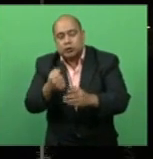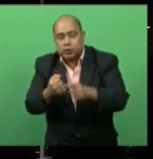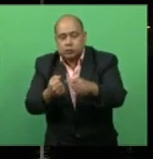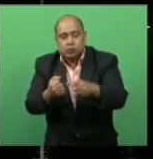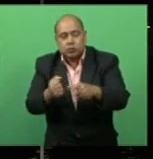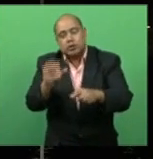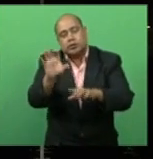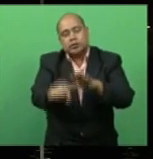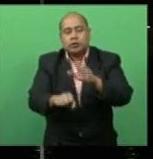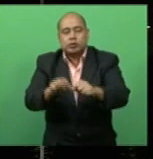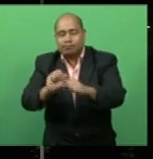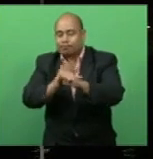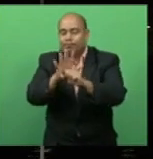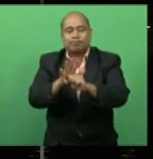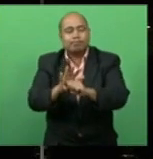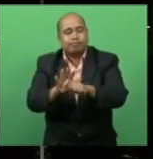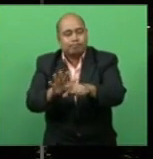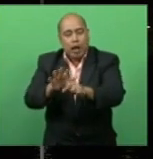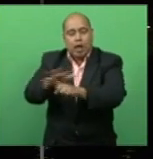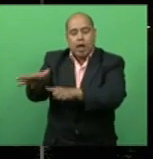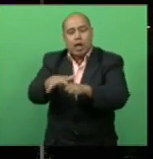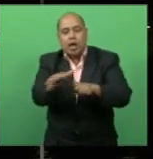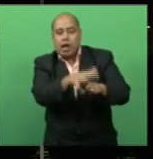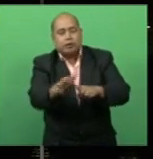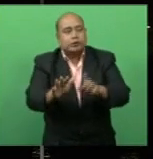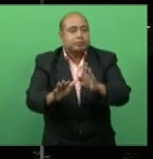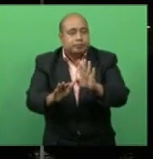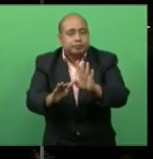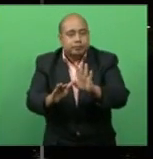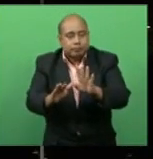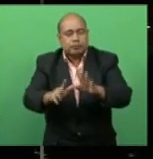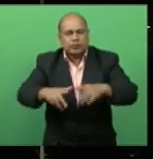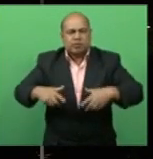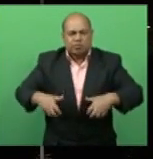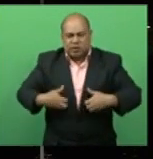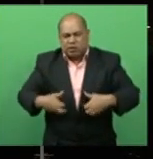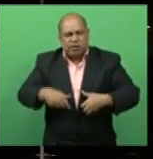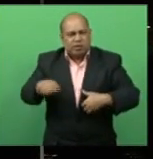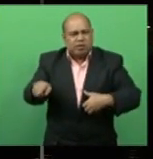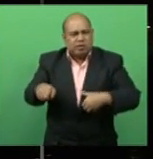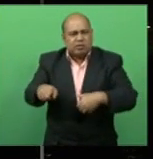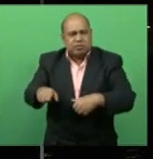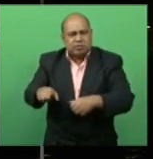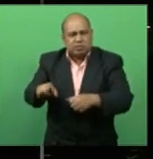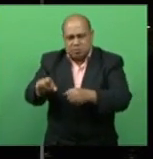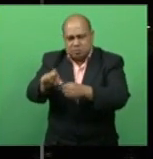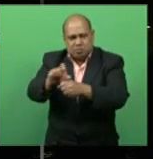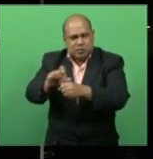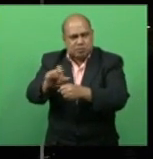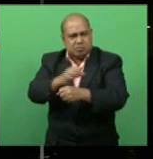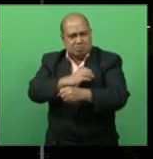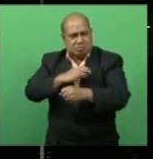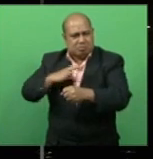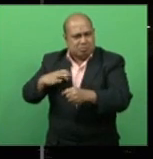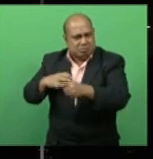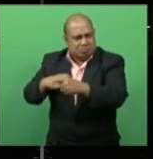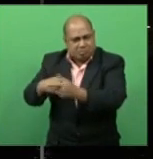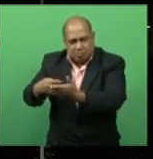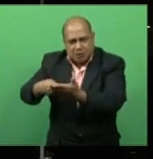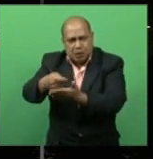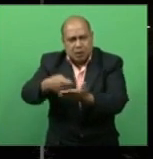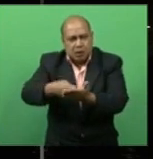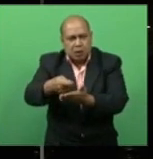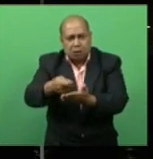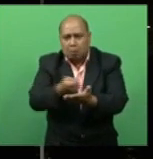This follows complaints to the Fijian Competition and Consumer Commission that some tenants are not paying rent. Koroi Tandalala reports